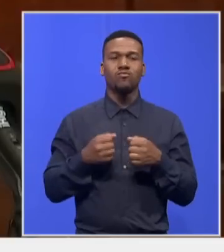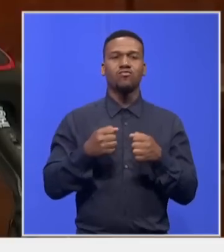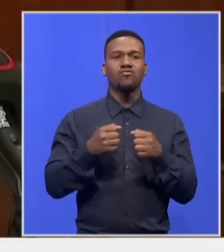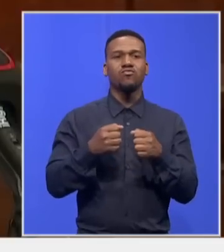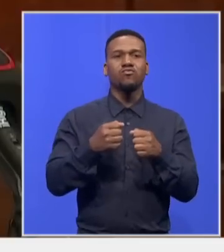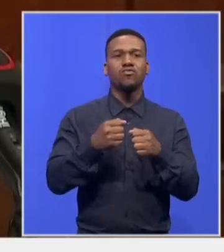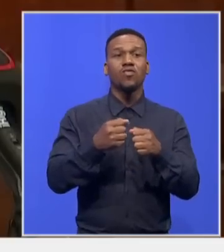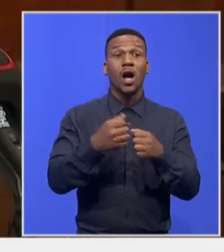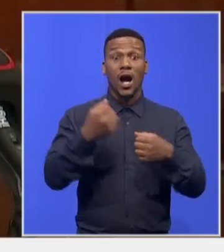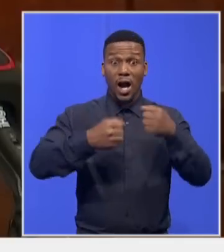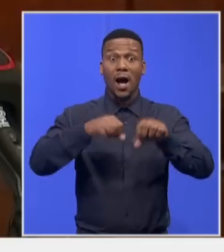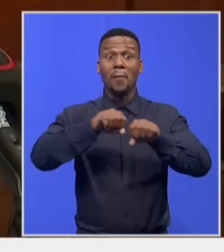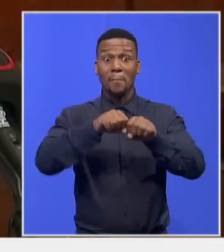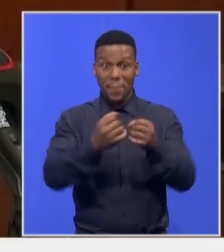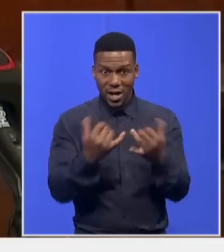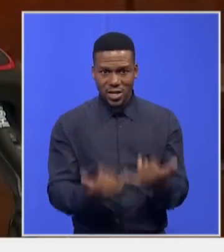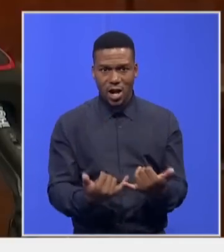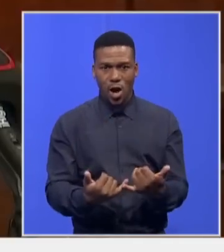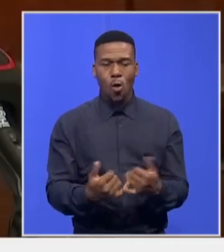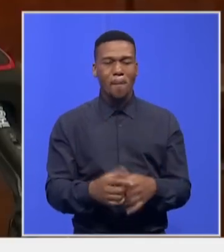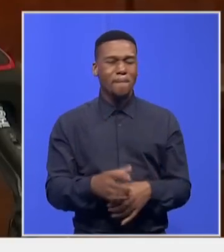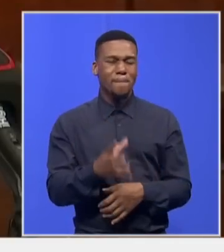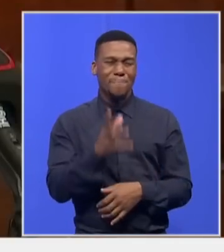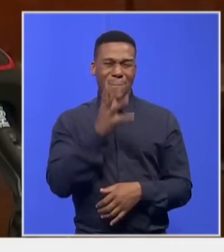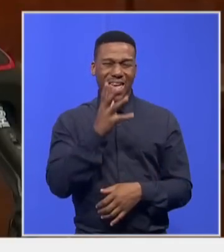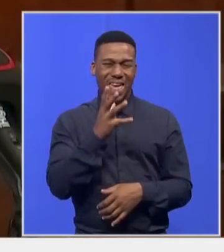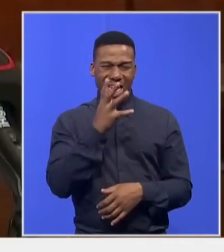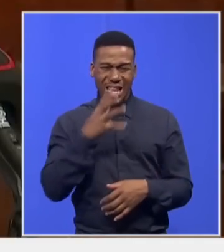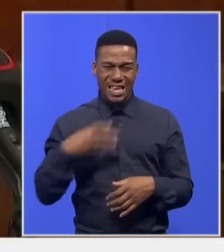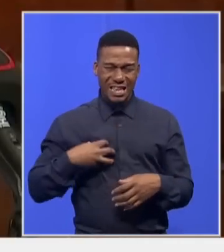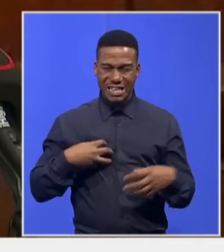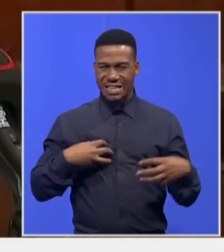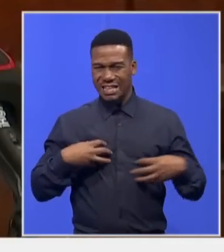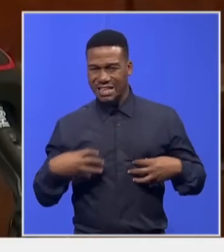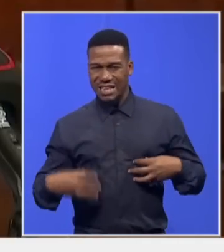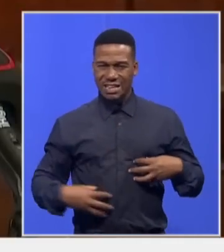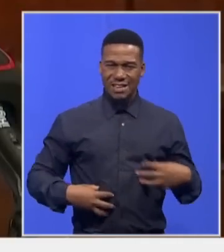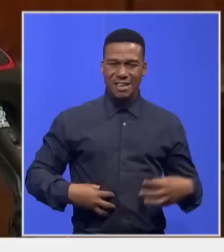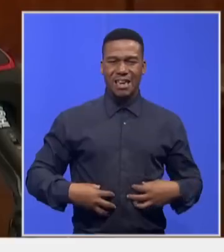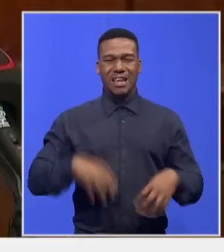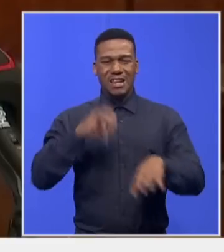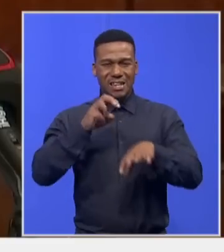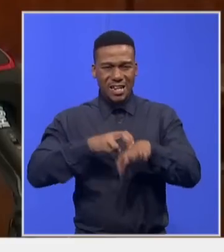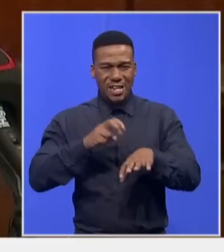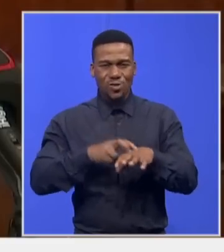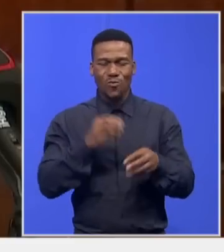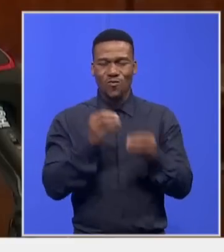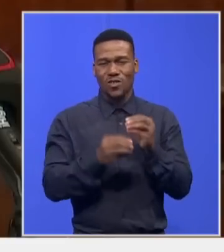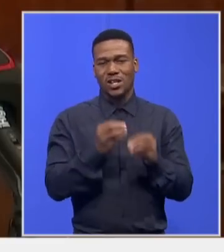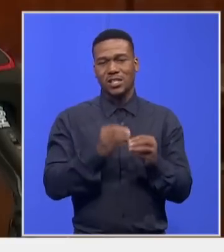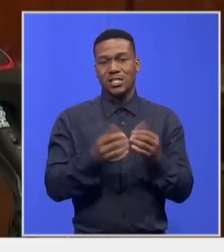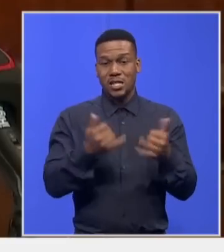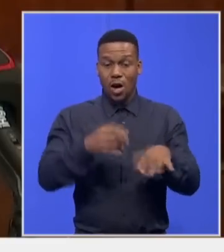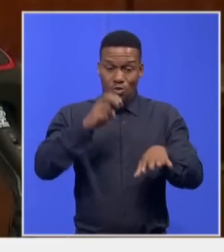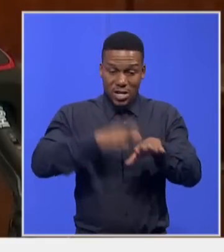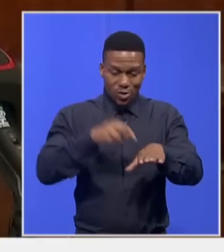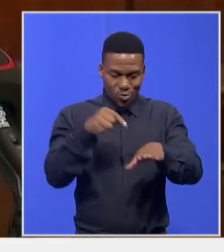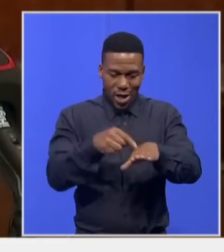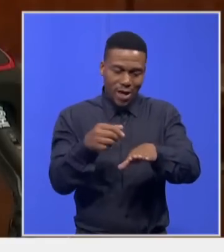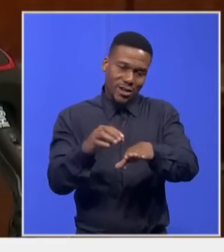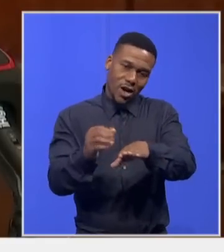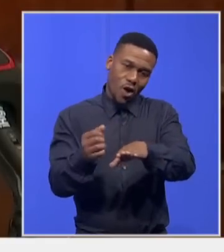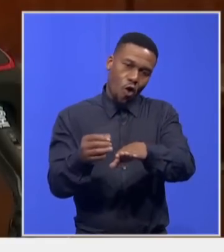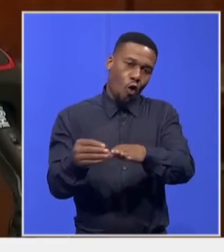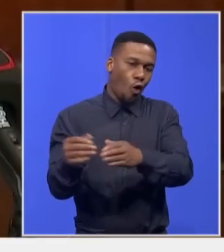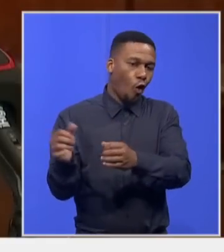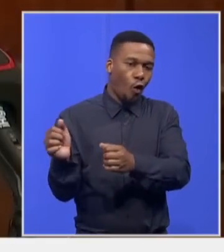multiple components that are broken down. And that's when the unit gets to be taken out of operation. So that car is not there